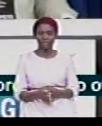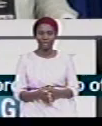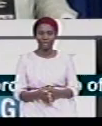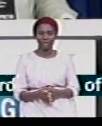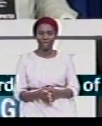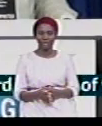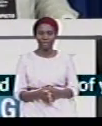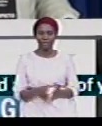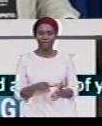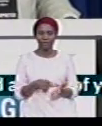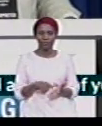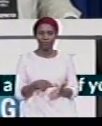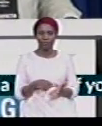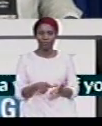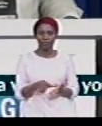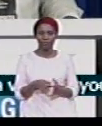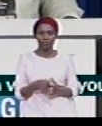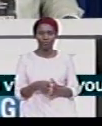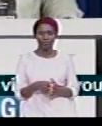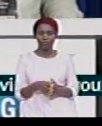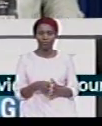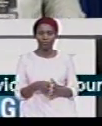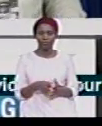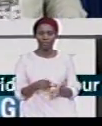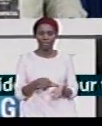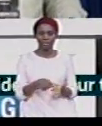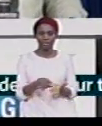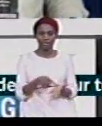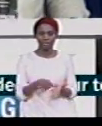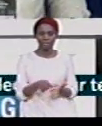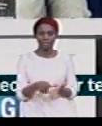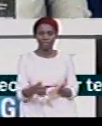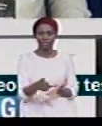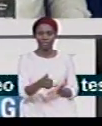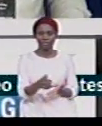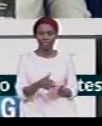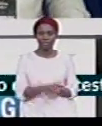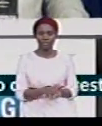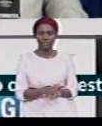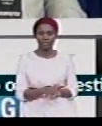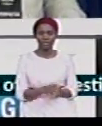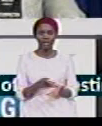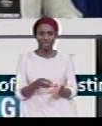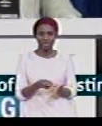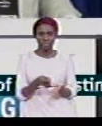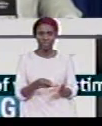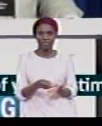Check up. Check up. Check up.